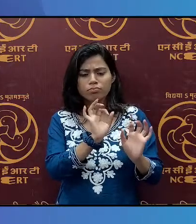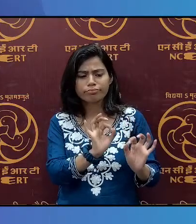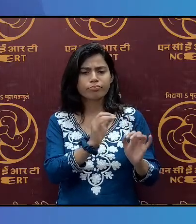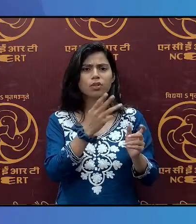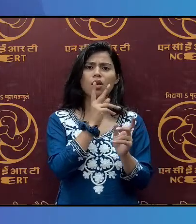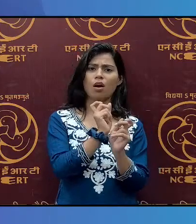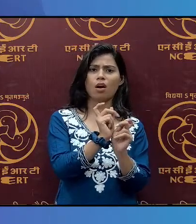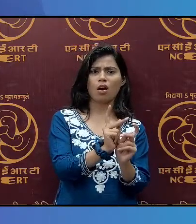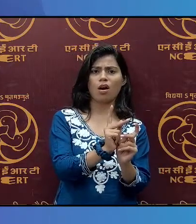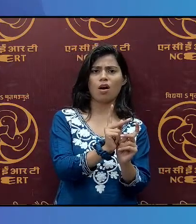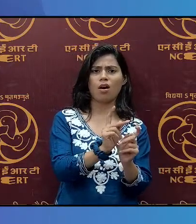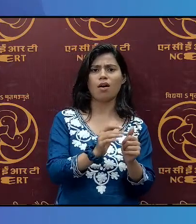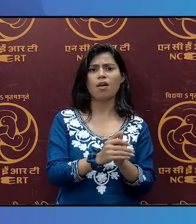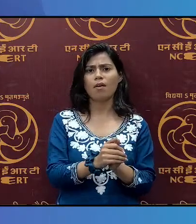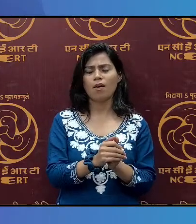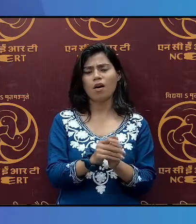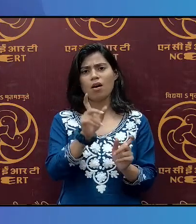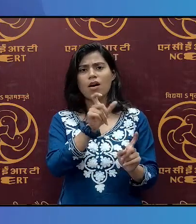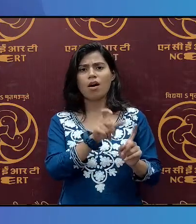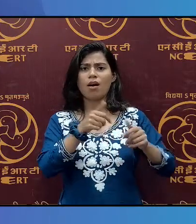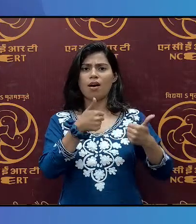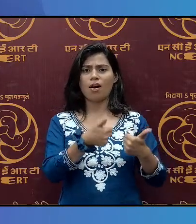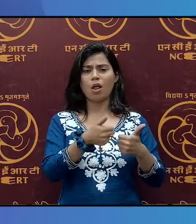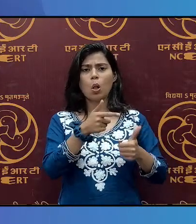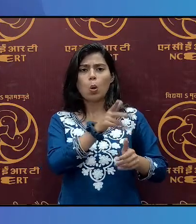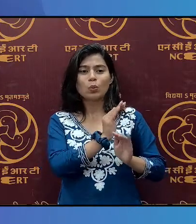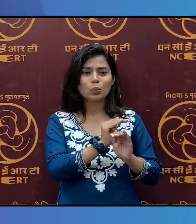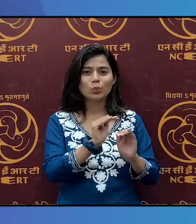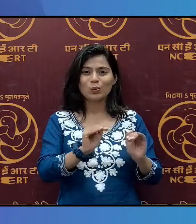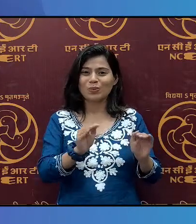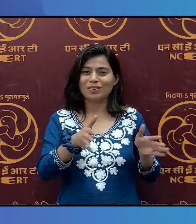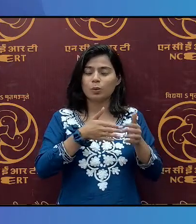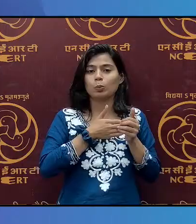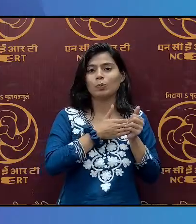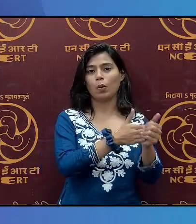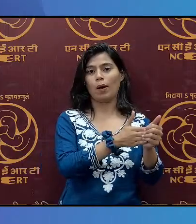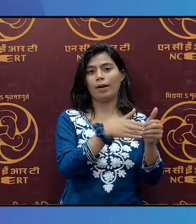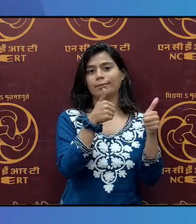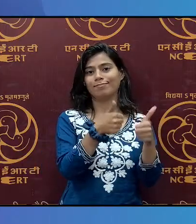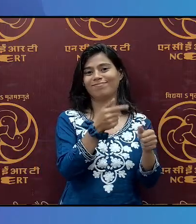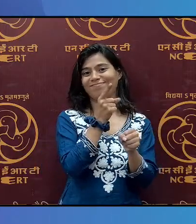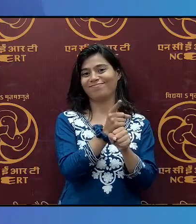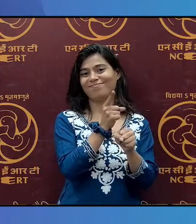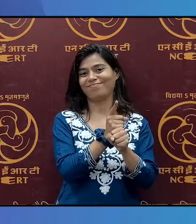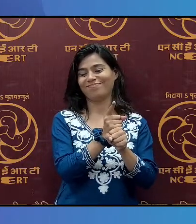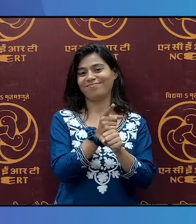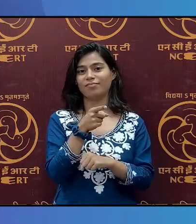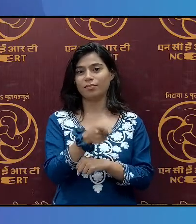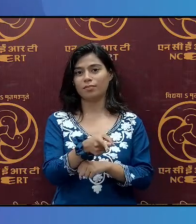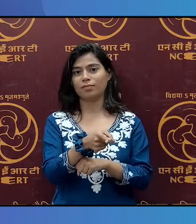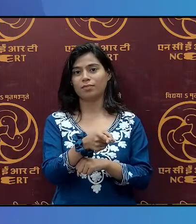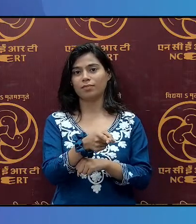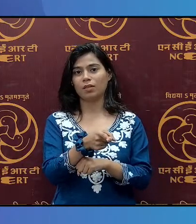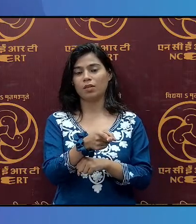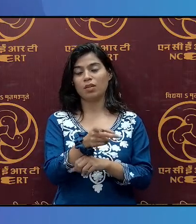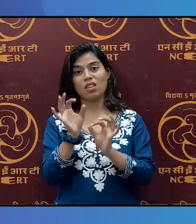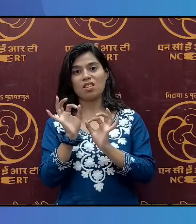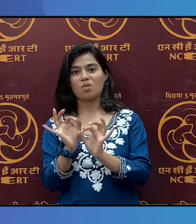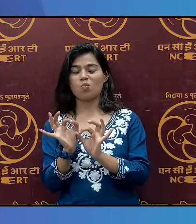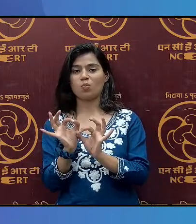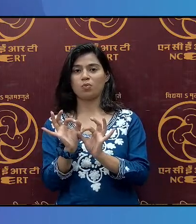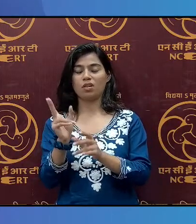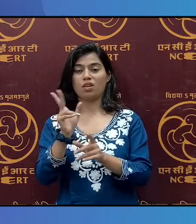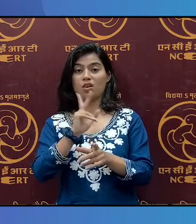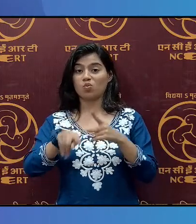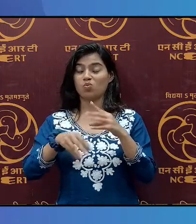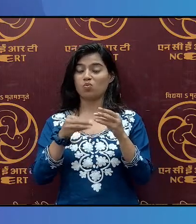to they should be in a position to guide them and tell them that this profession would be suitable for you because